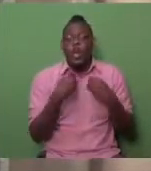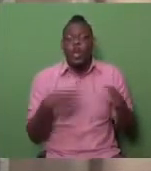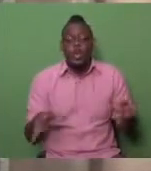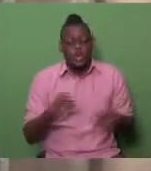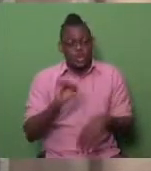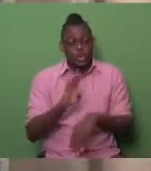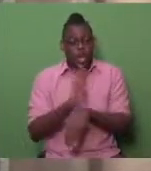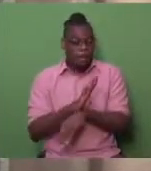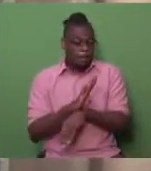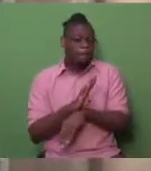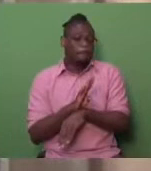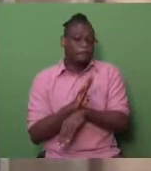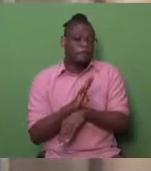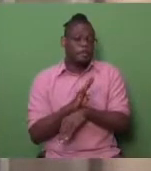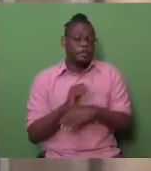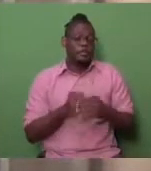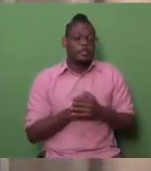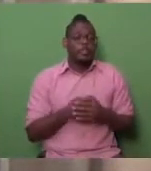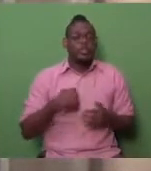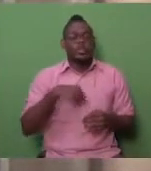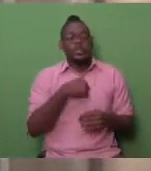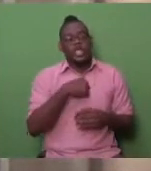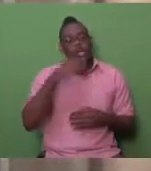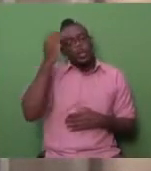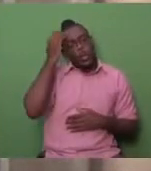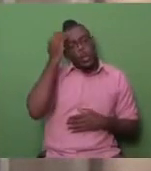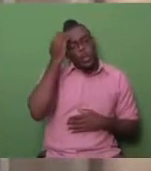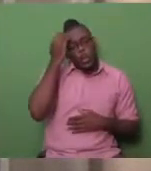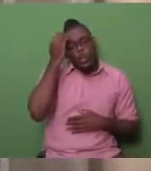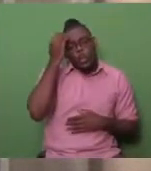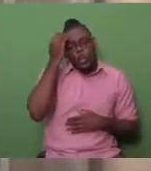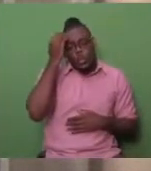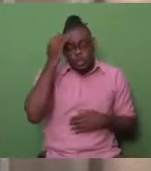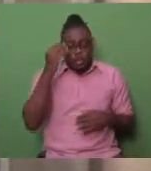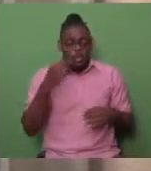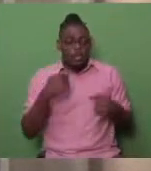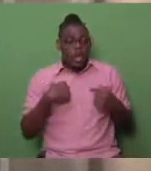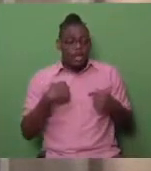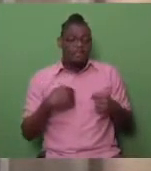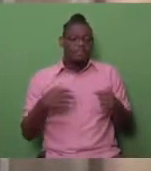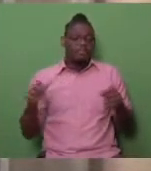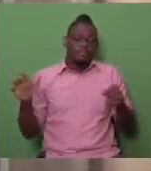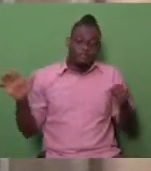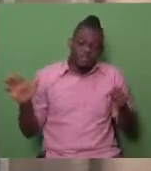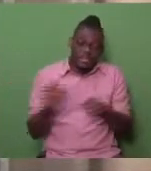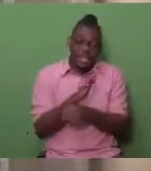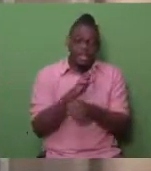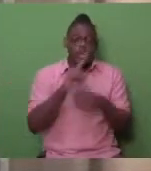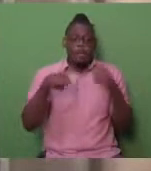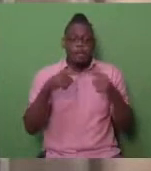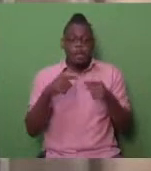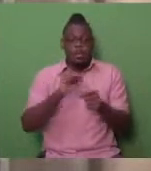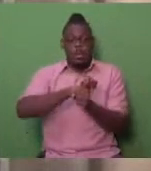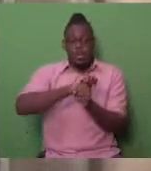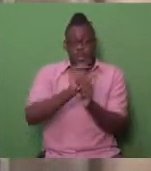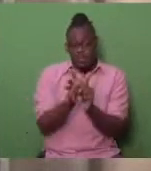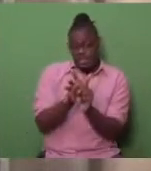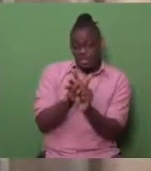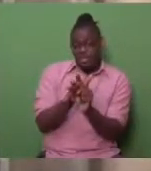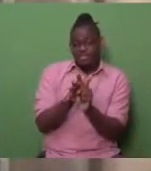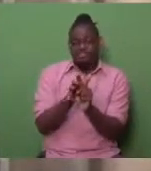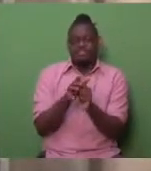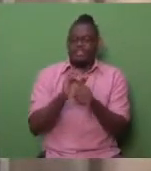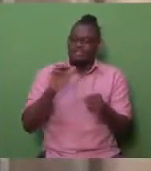this figure does not take into account the full effects of the pandemic. So that for this year of 2021, that report will